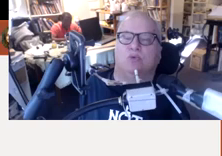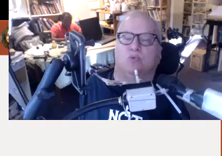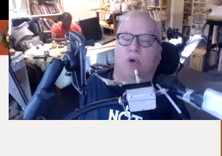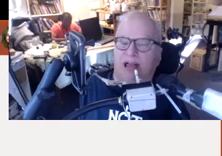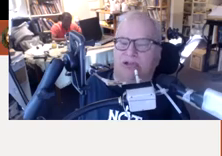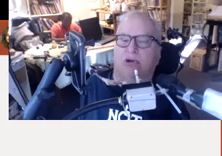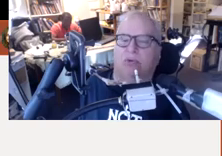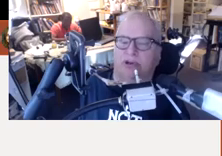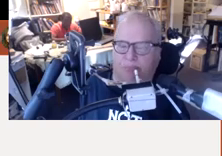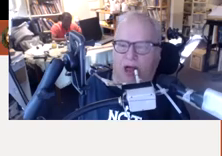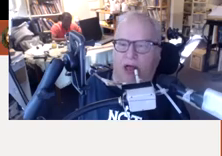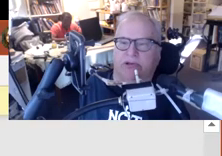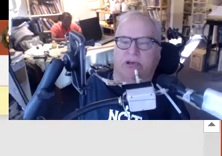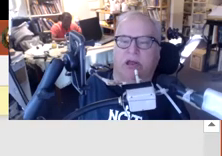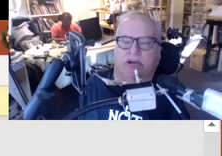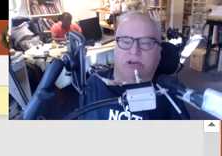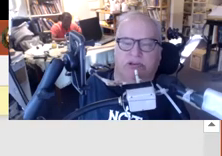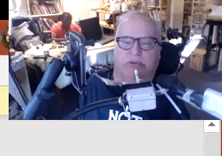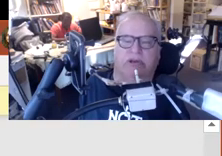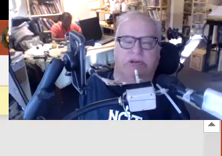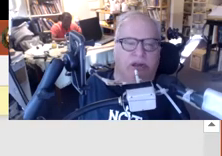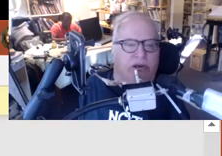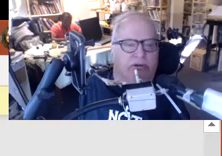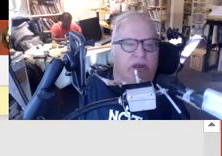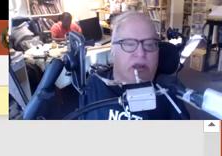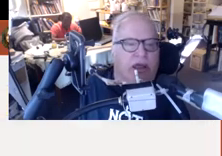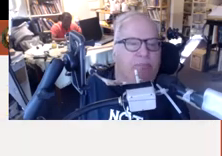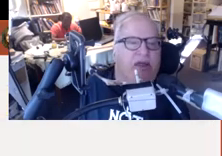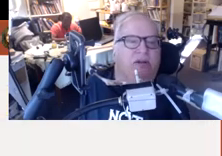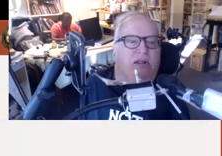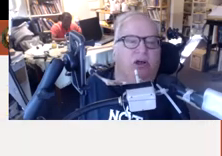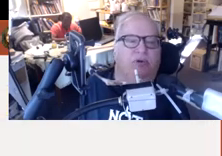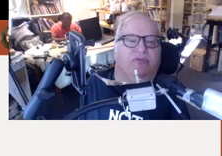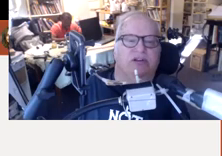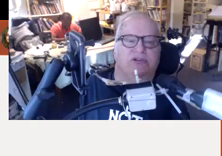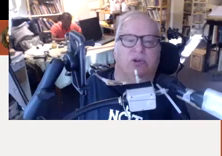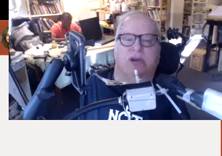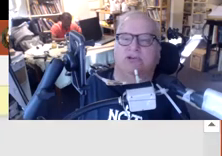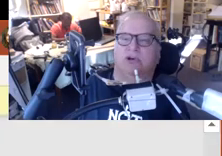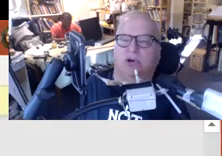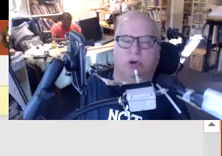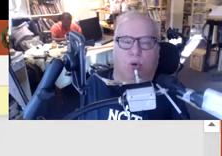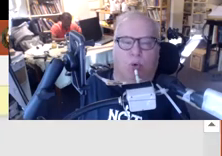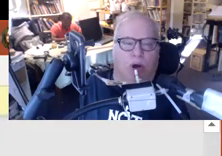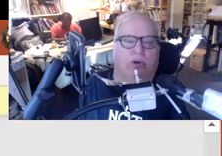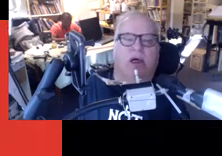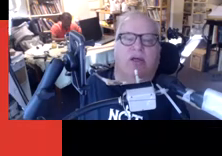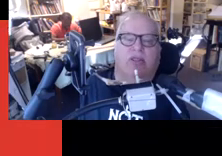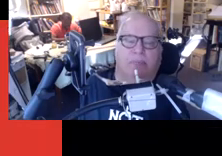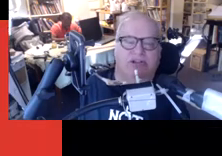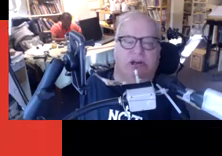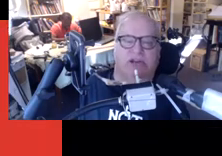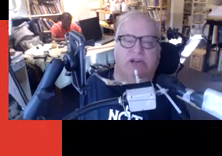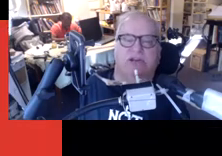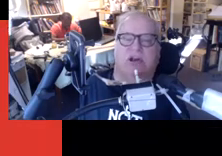as a rational response to serious illness. A mental health professional must determine, quote,